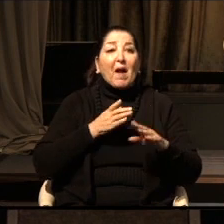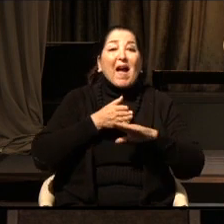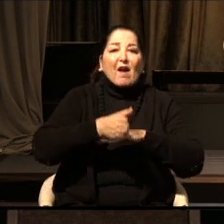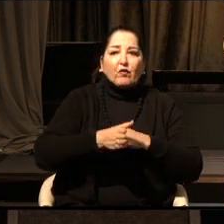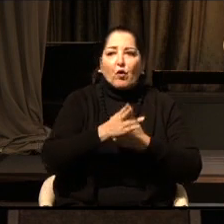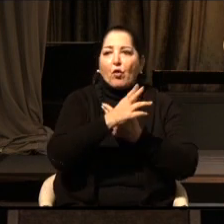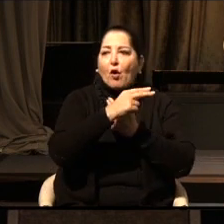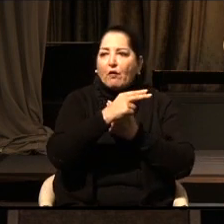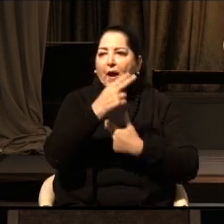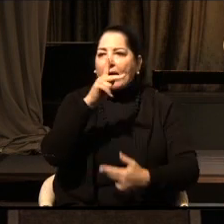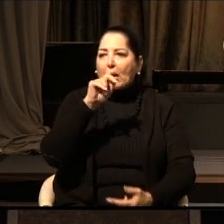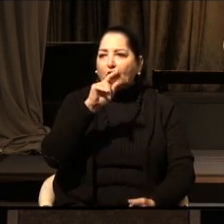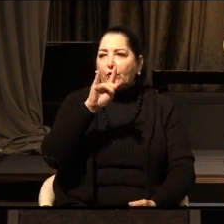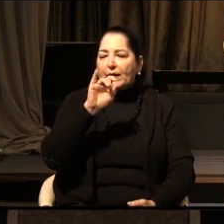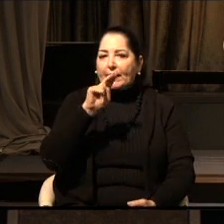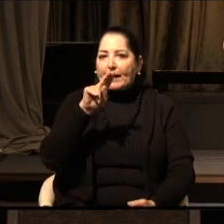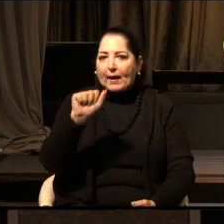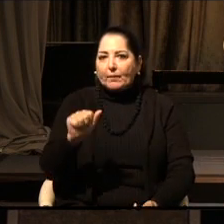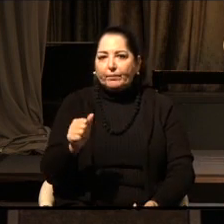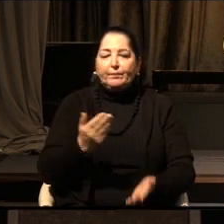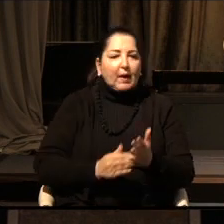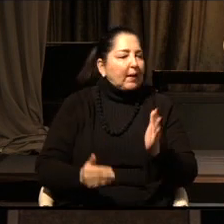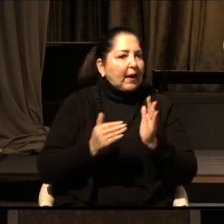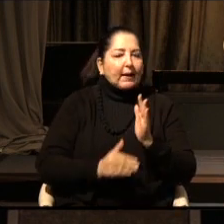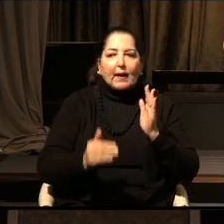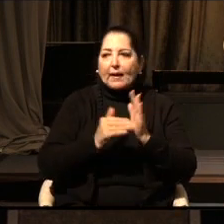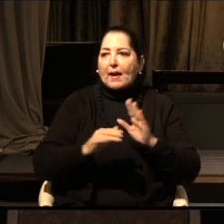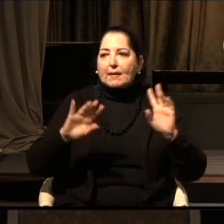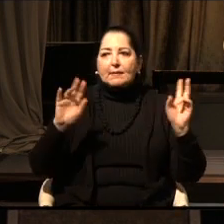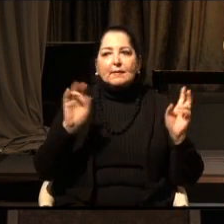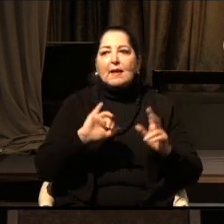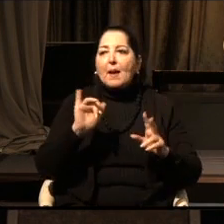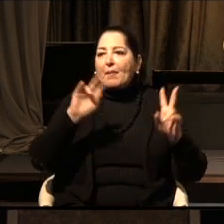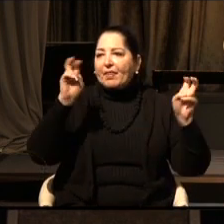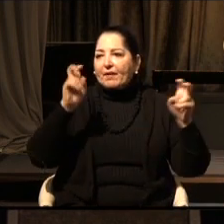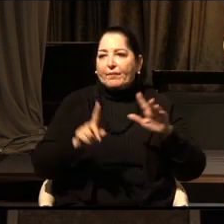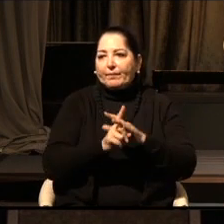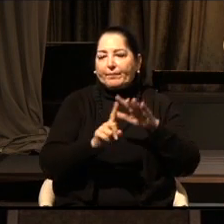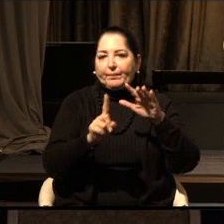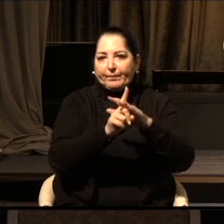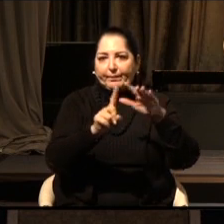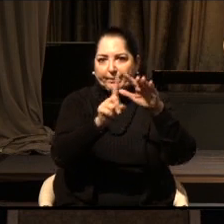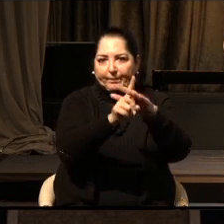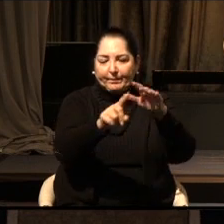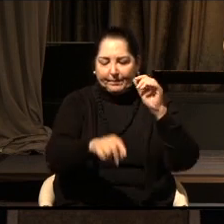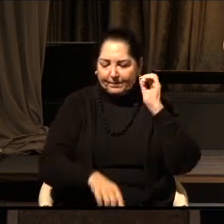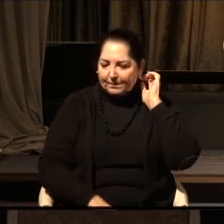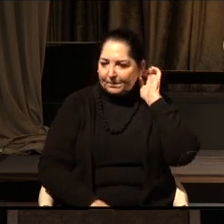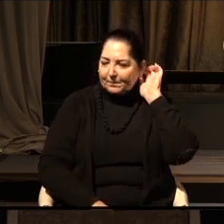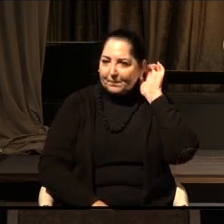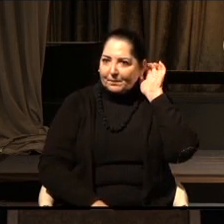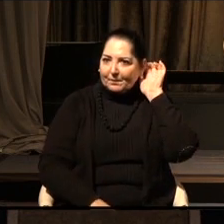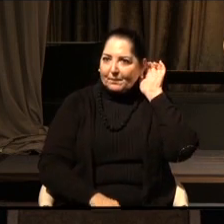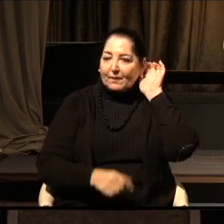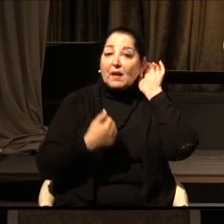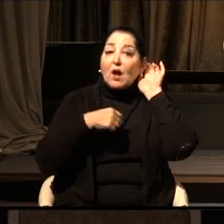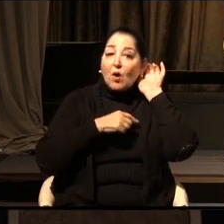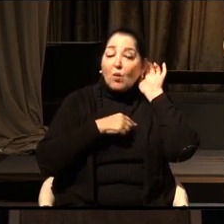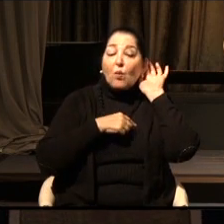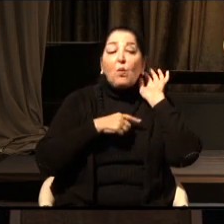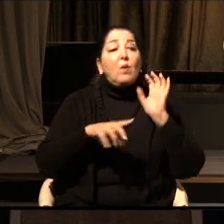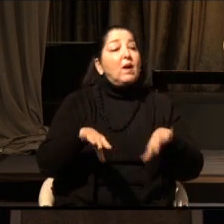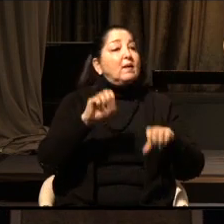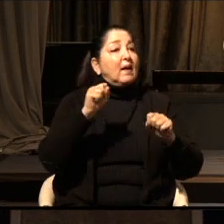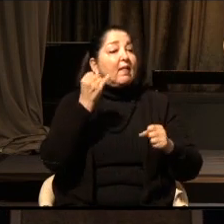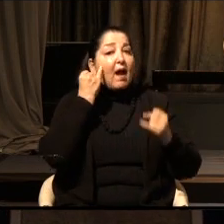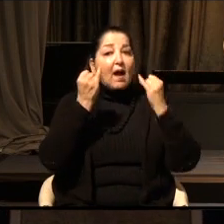the Art Space campus and lift up the historical and cultural significance of the former Bell School and serve as an opportunity